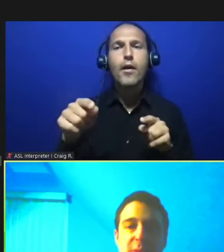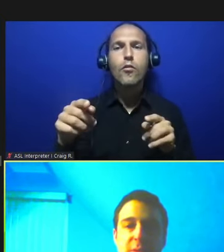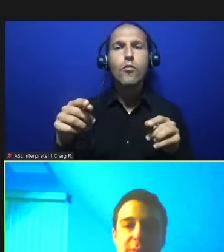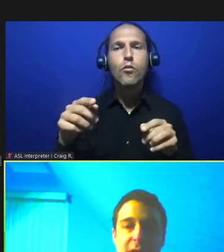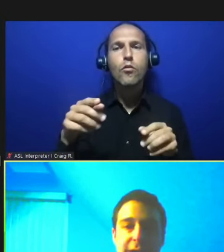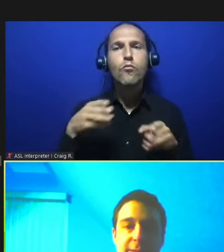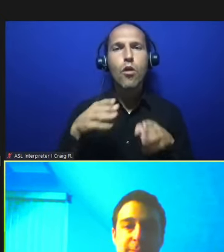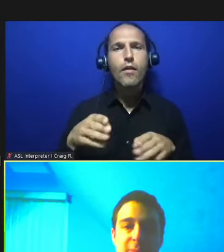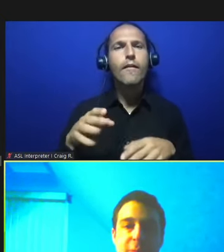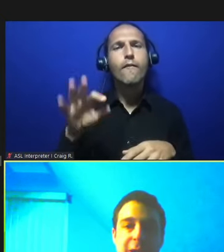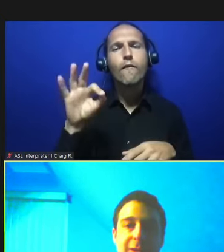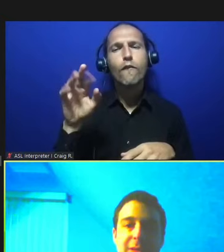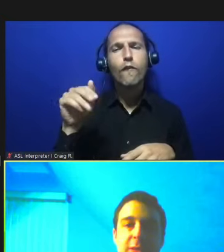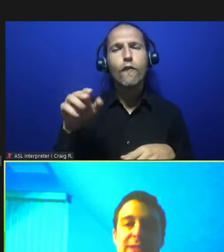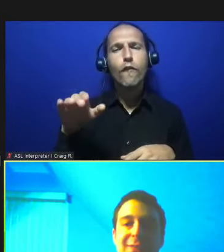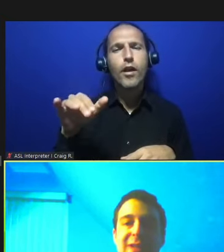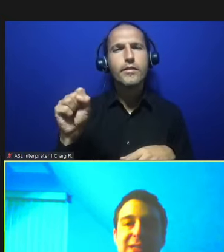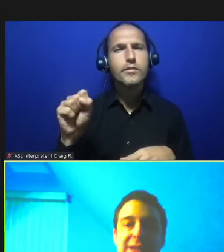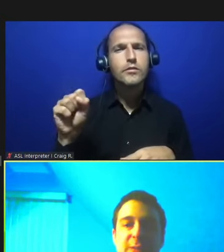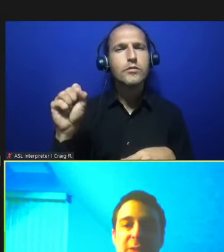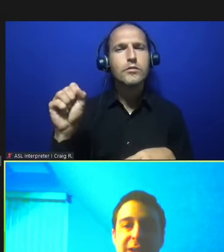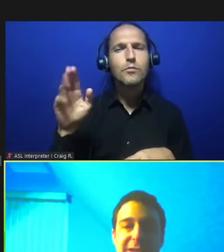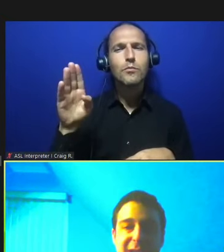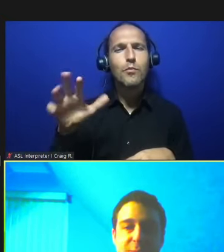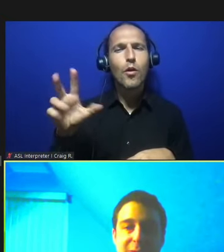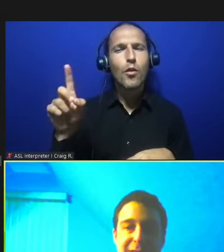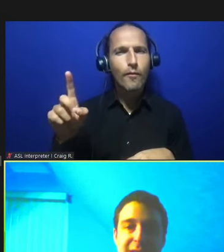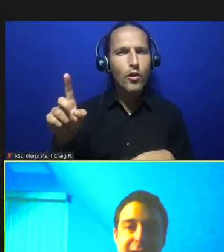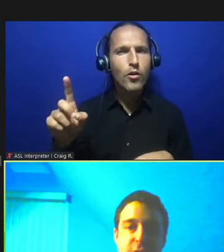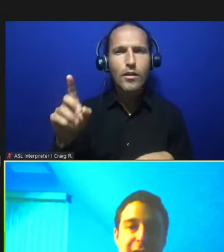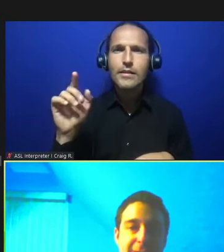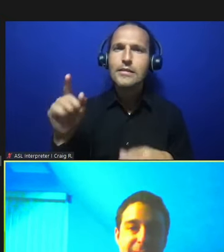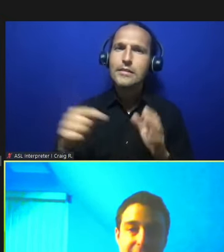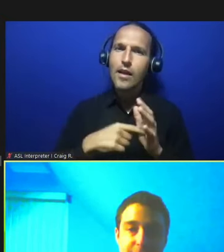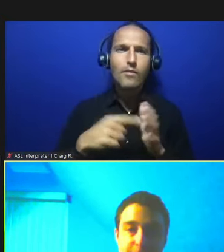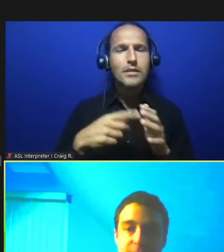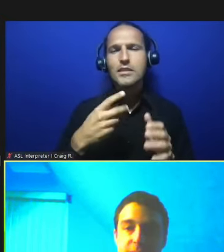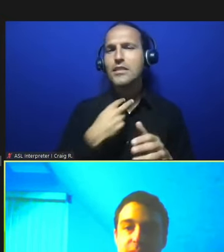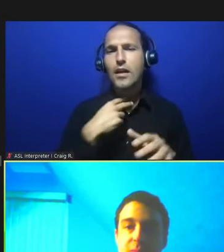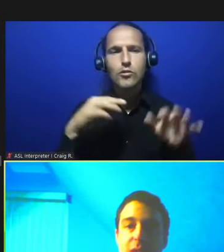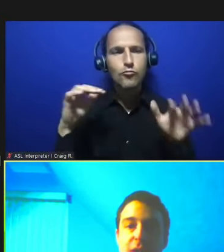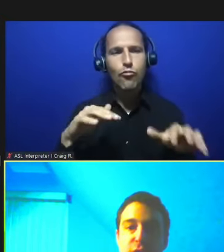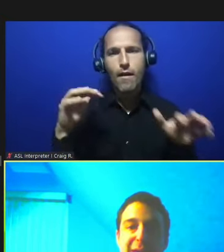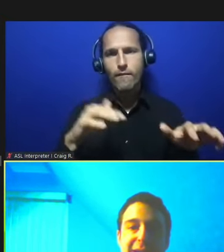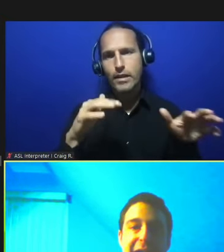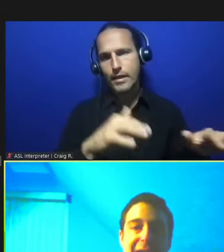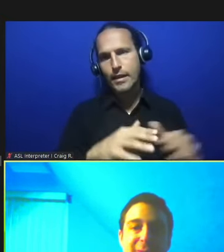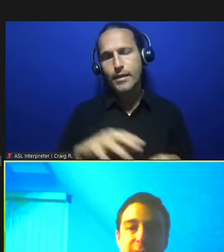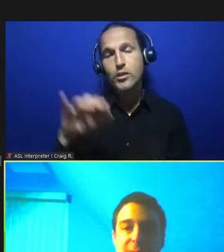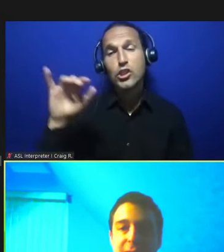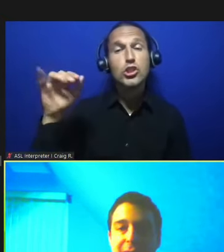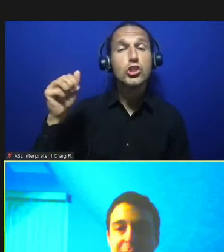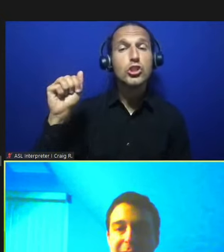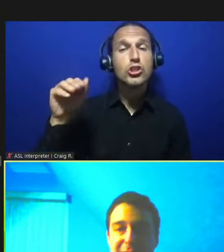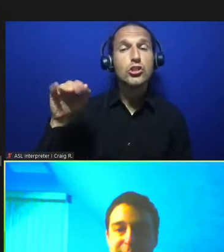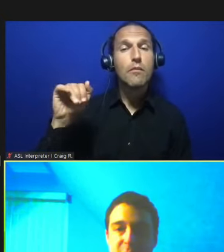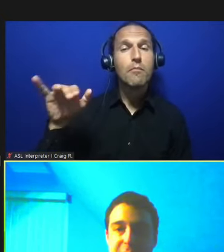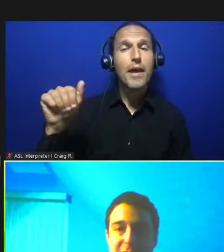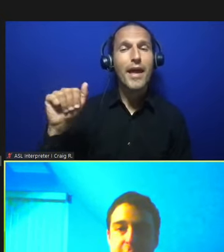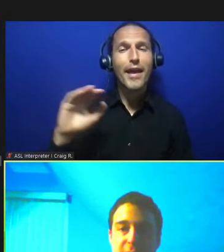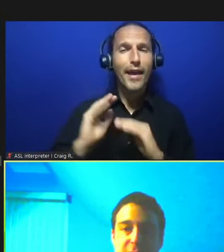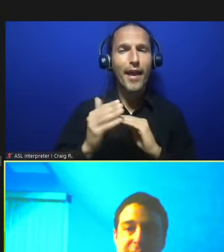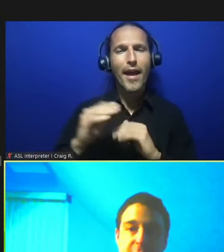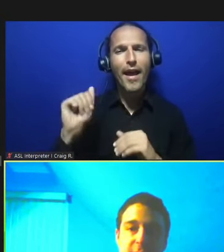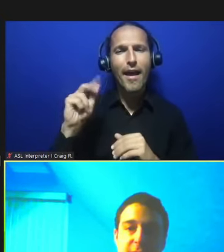Lewis Boulevard, where the Q76, for an example, gets stuck in traffic. Jamaica Avenue, for another example,